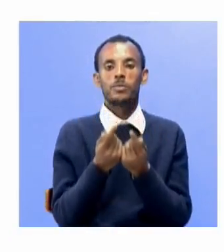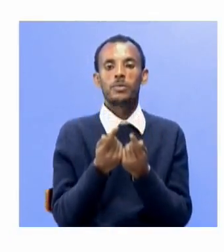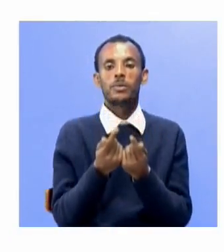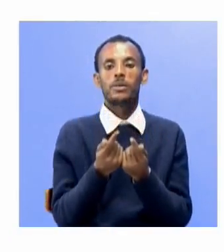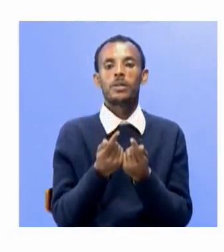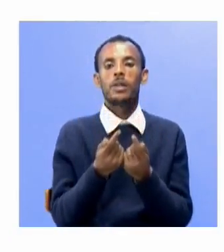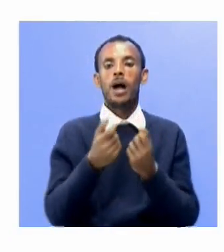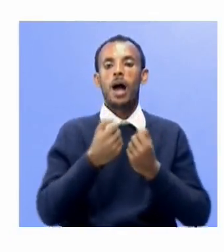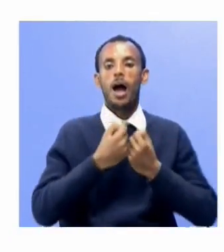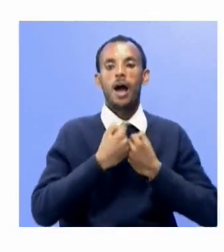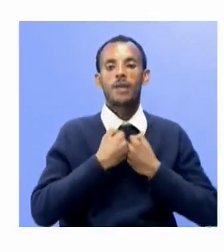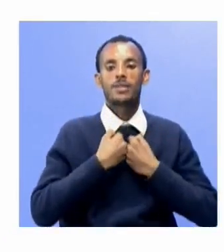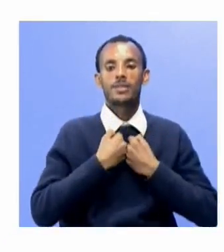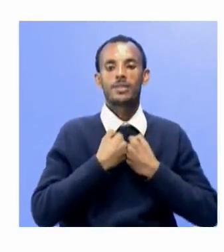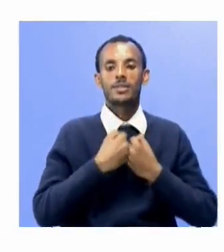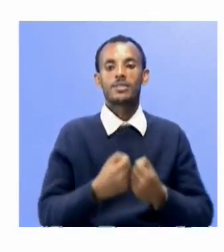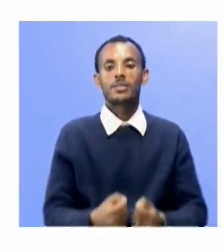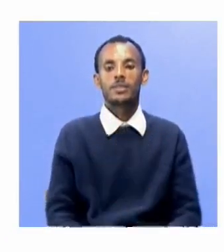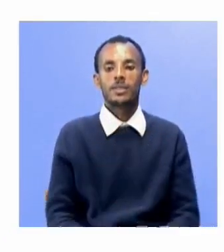has